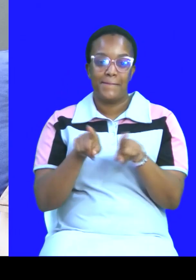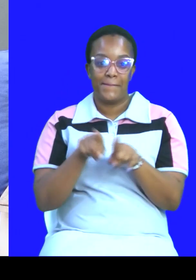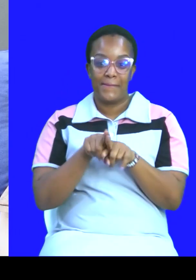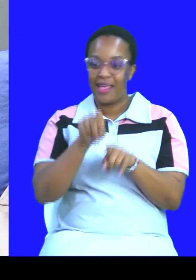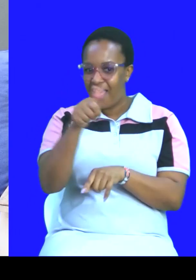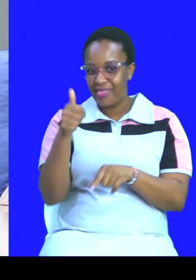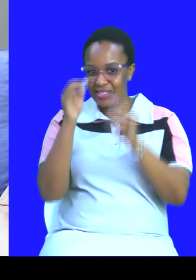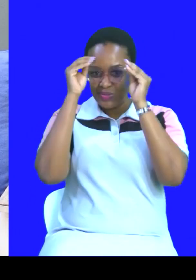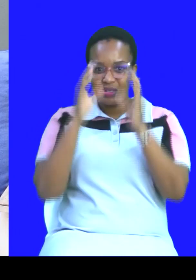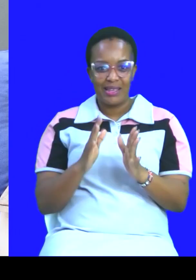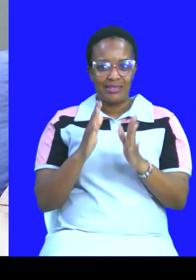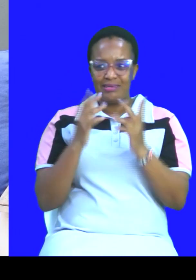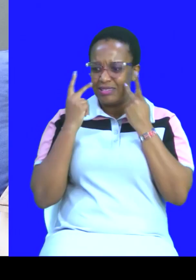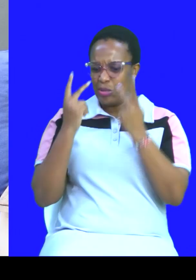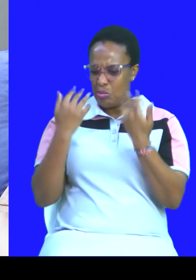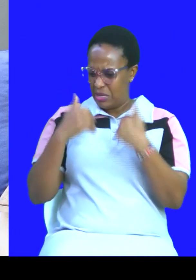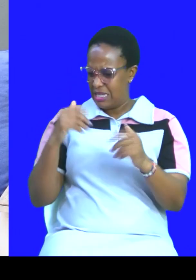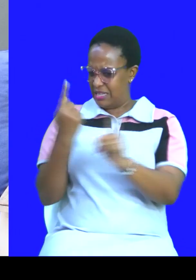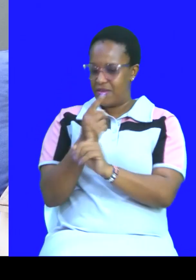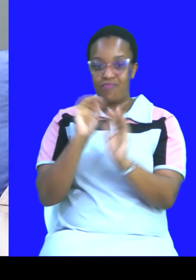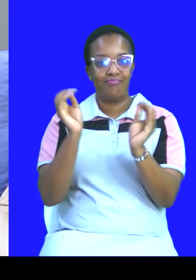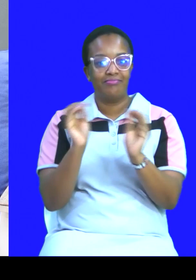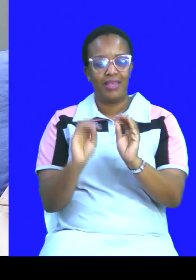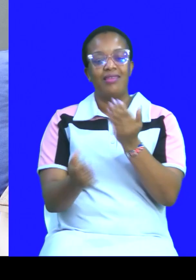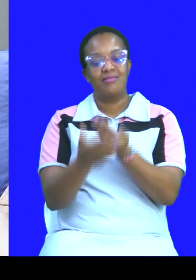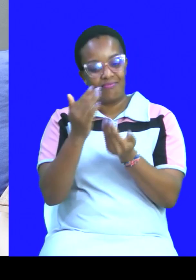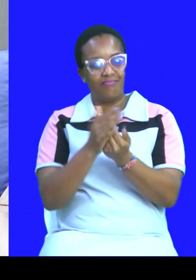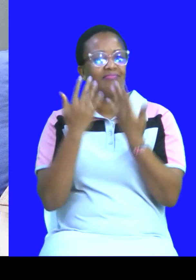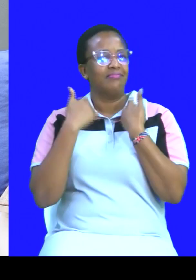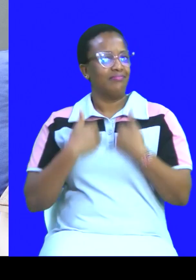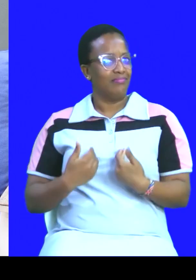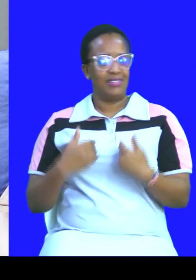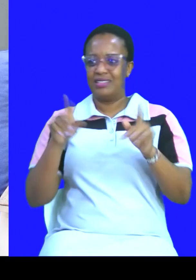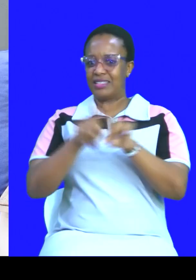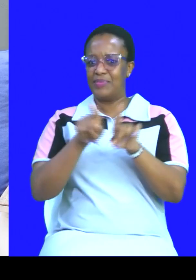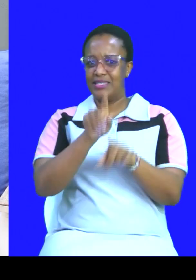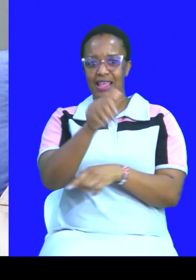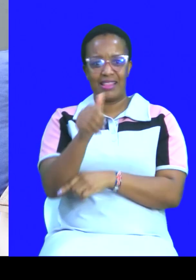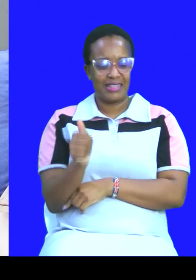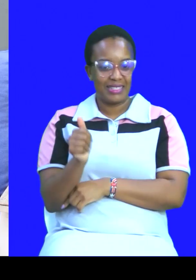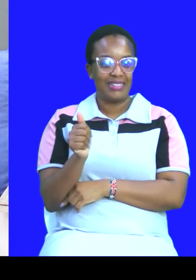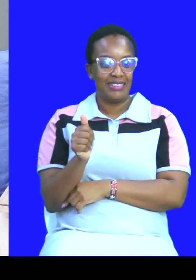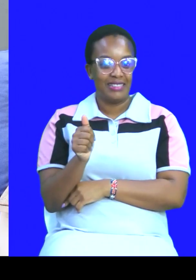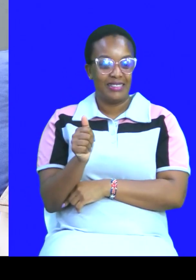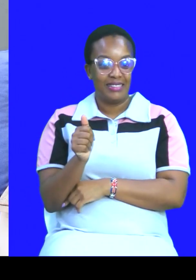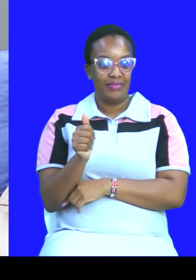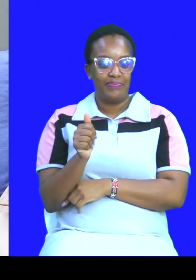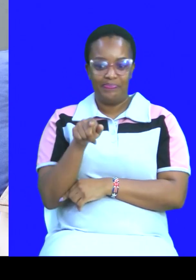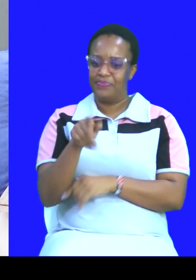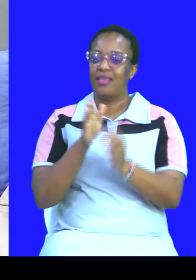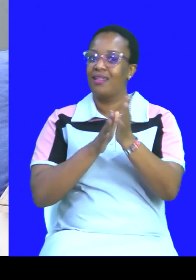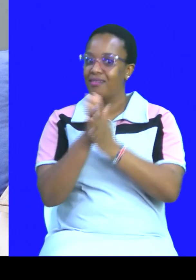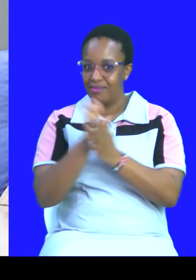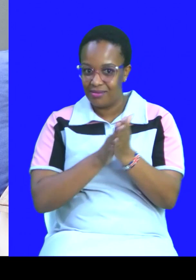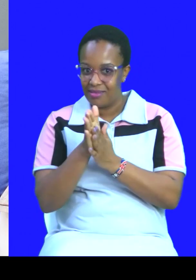students never treated me differently. They took me as one of their own, and that really impressed me,